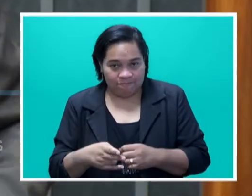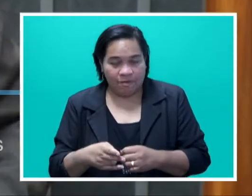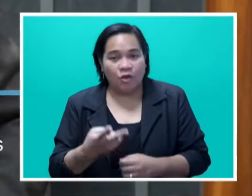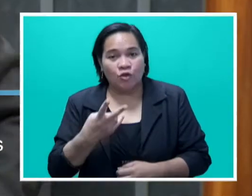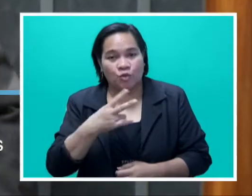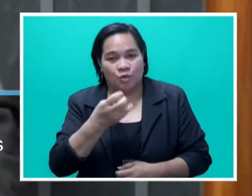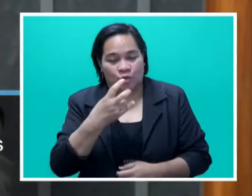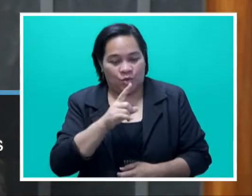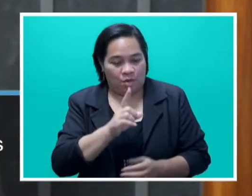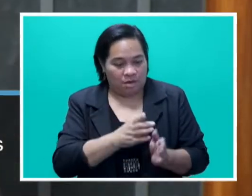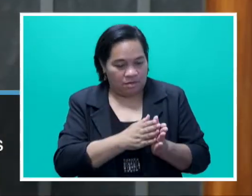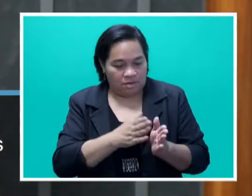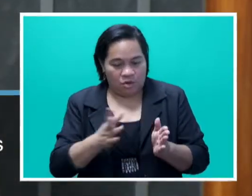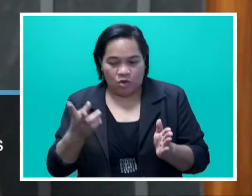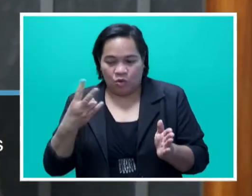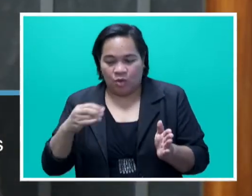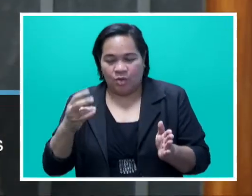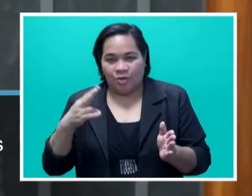2021-2022 session of Parliament.